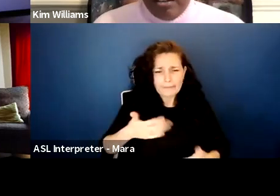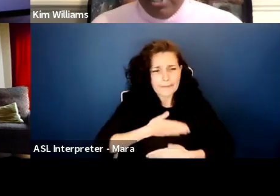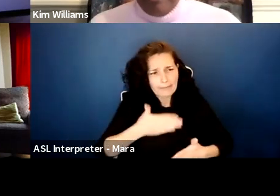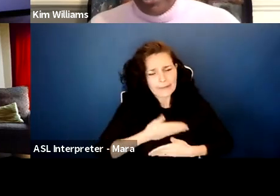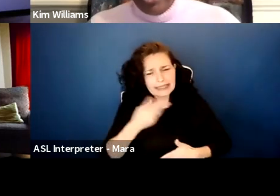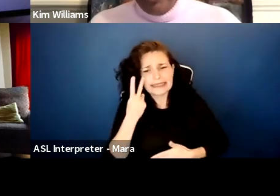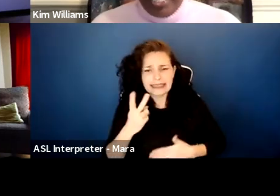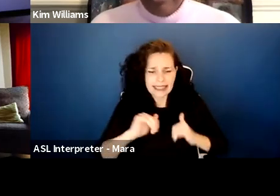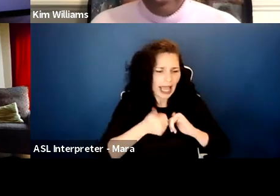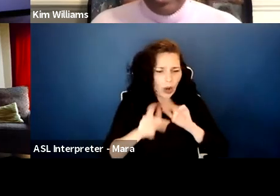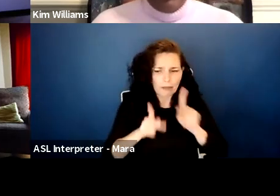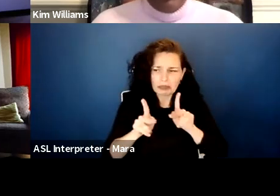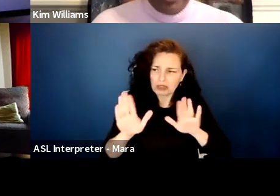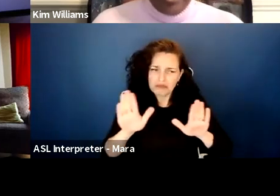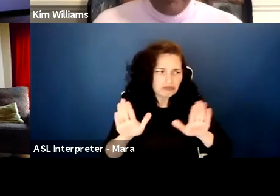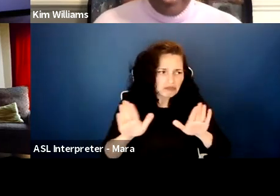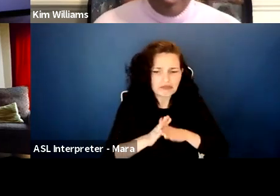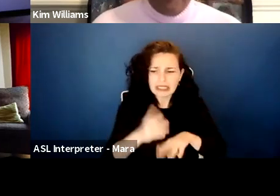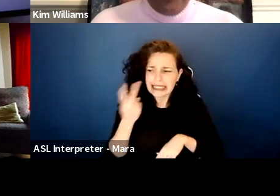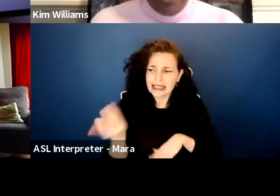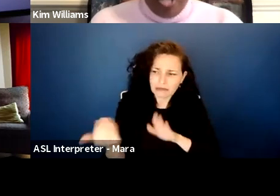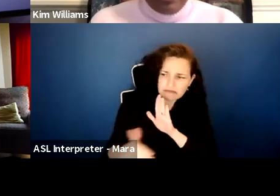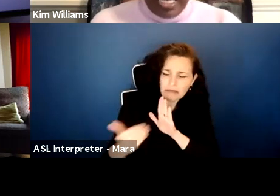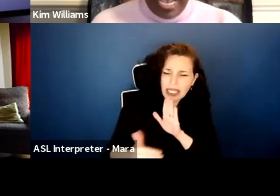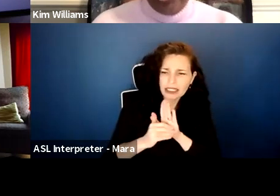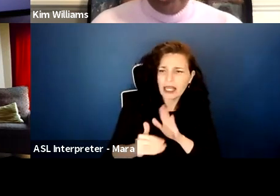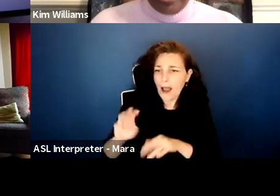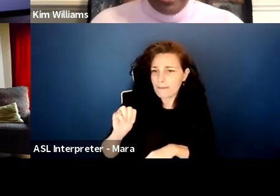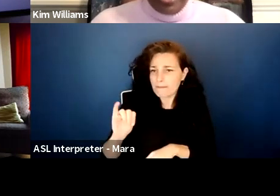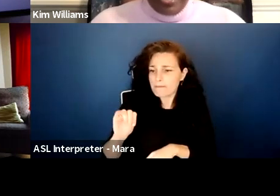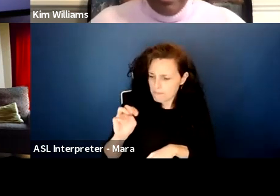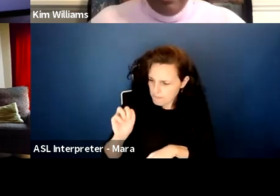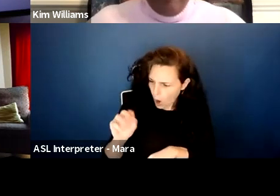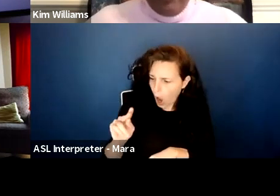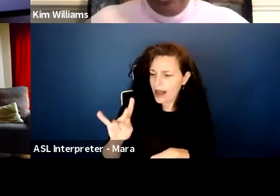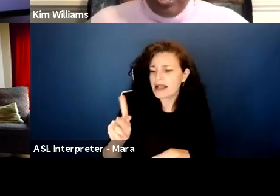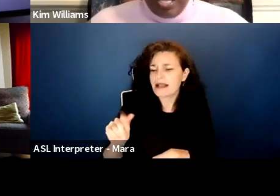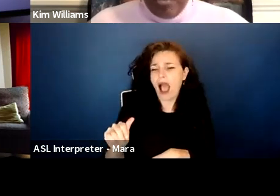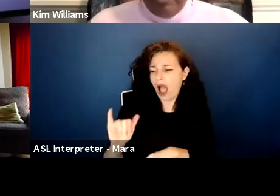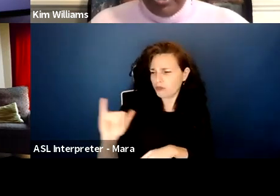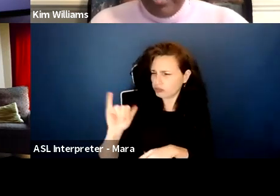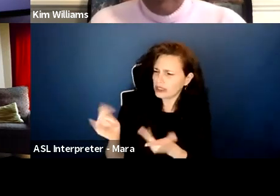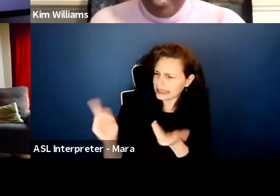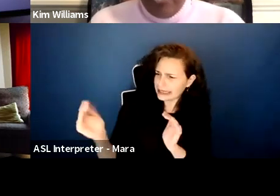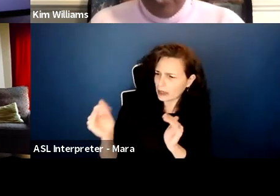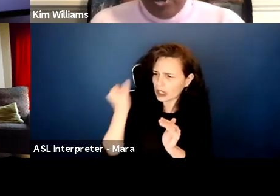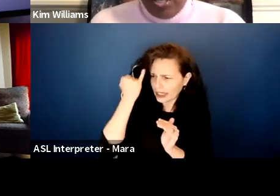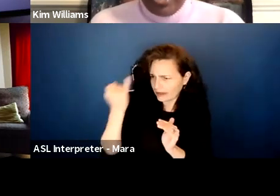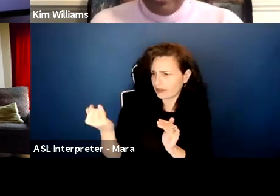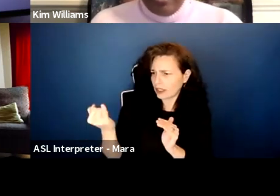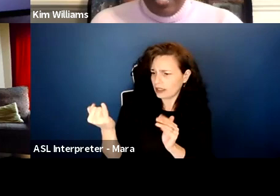and, Monika, you and I are very similar in that way, in that I'll see actors that I just love and believe are right